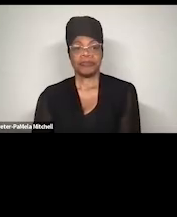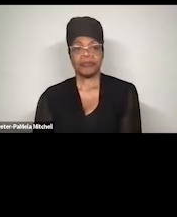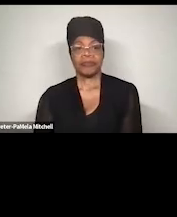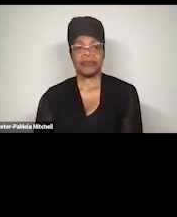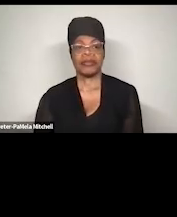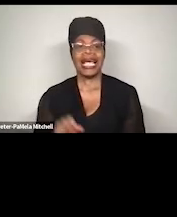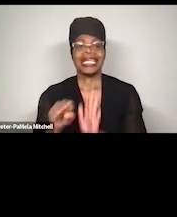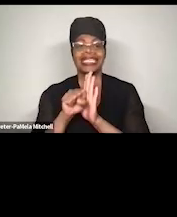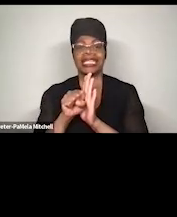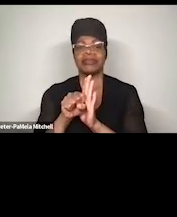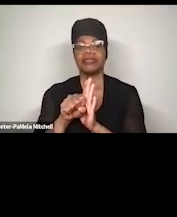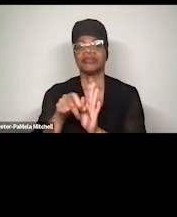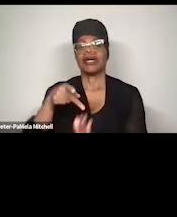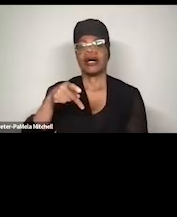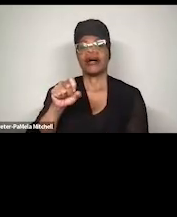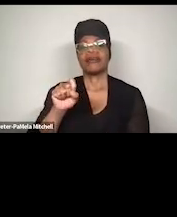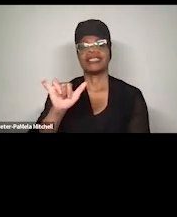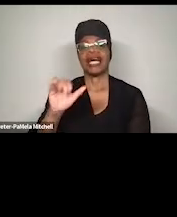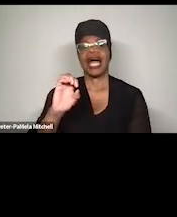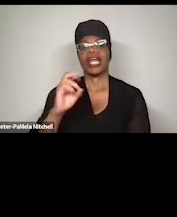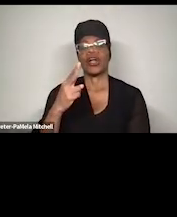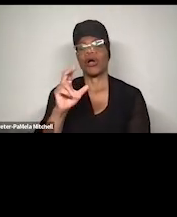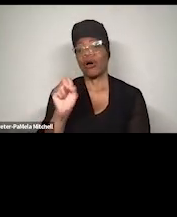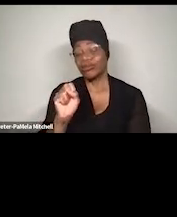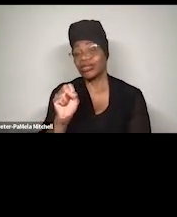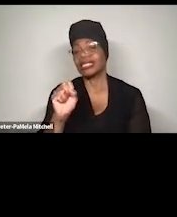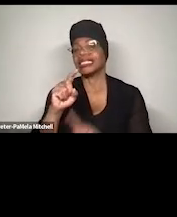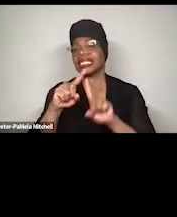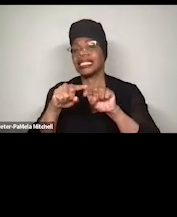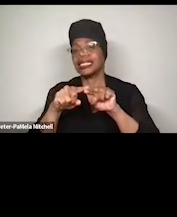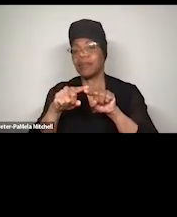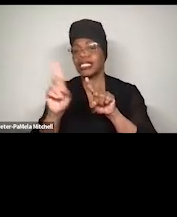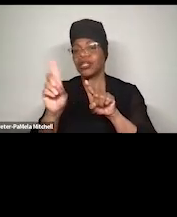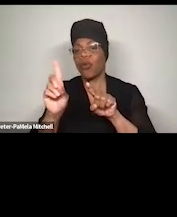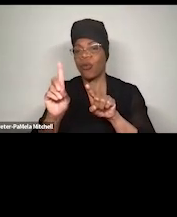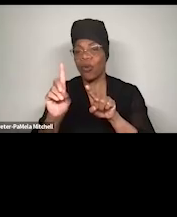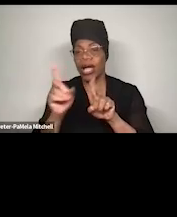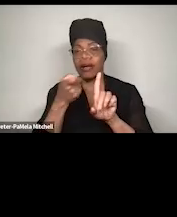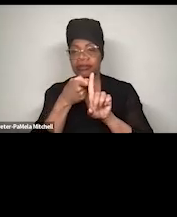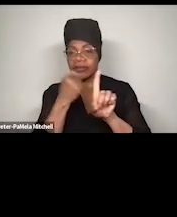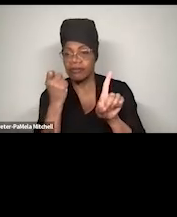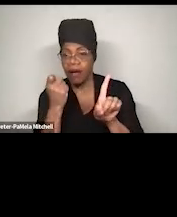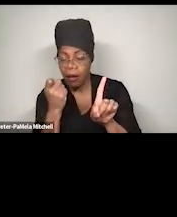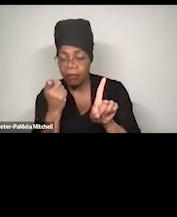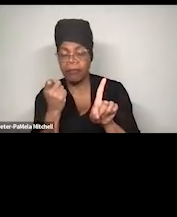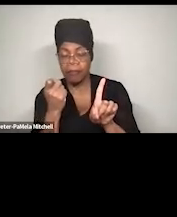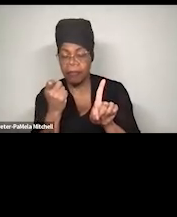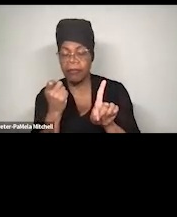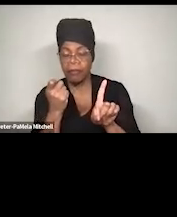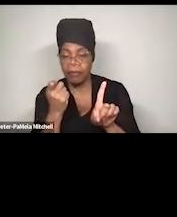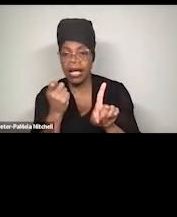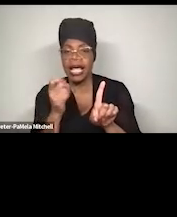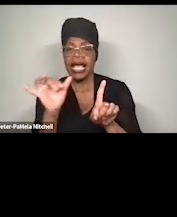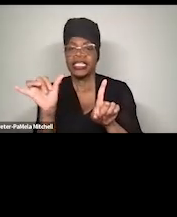So symptoms of psychosis. So this can look different depending on where the psychosis is kind of coming from. But this